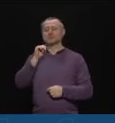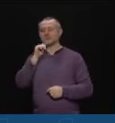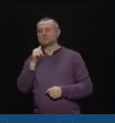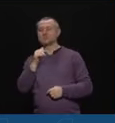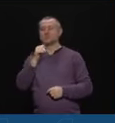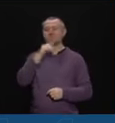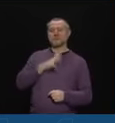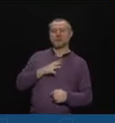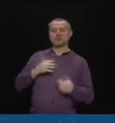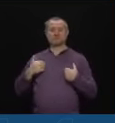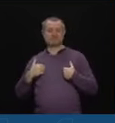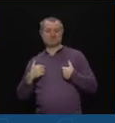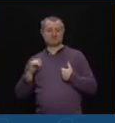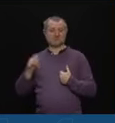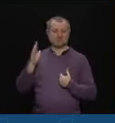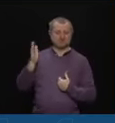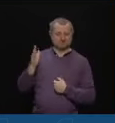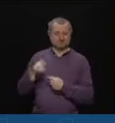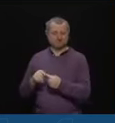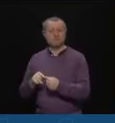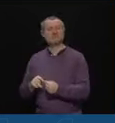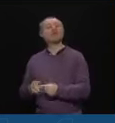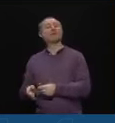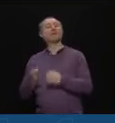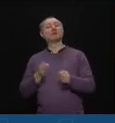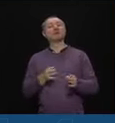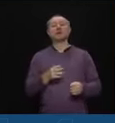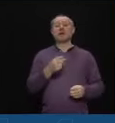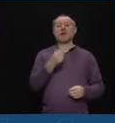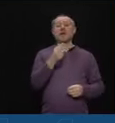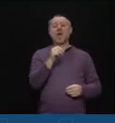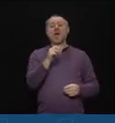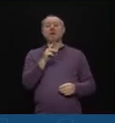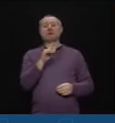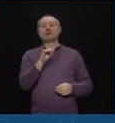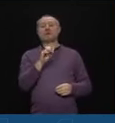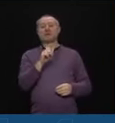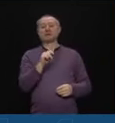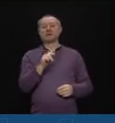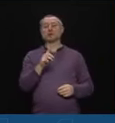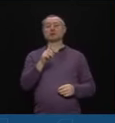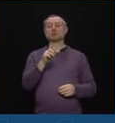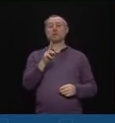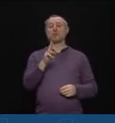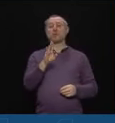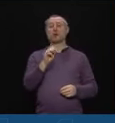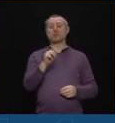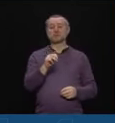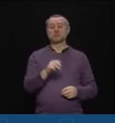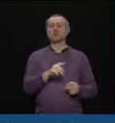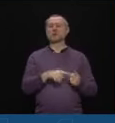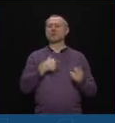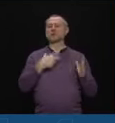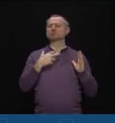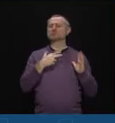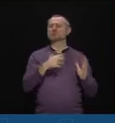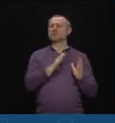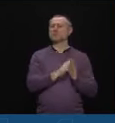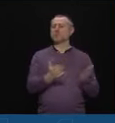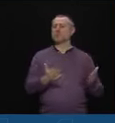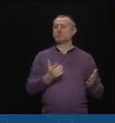freed the slaves, and she was so courageous. I read her book when I was 8 years old. I checked it out of the library so often because I was inspired by